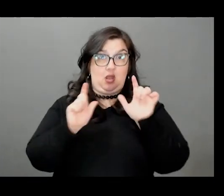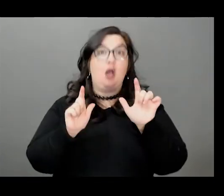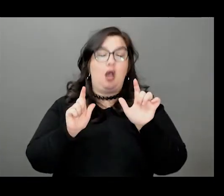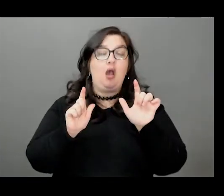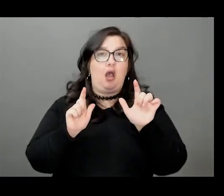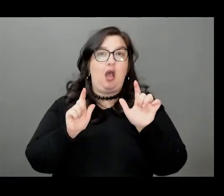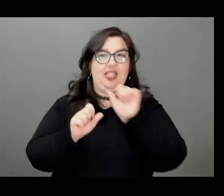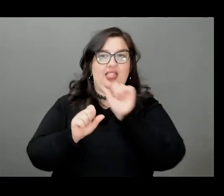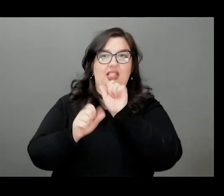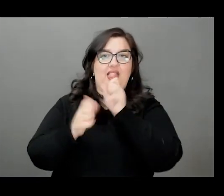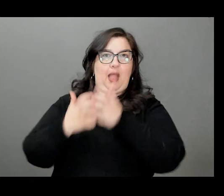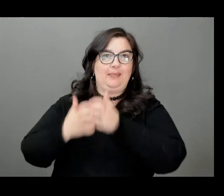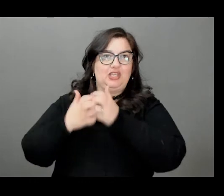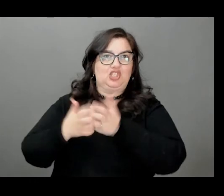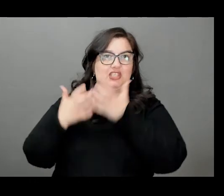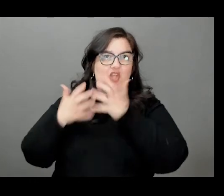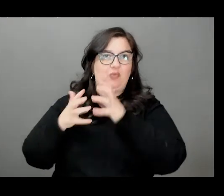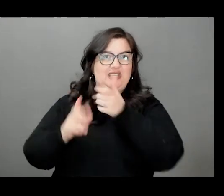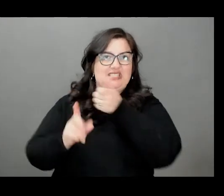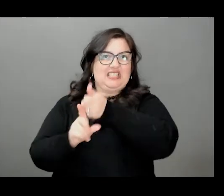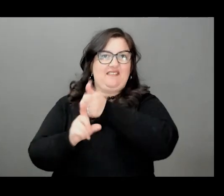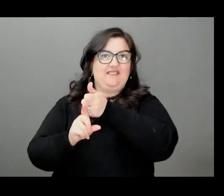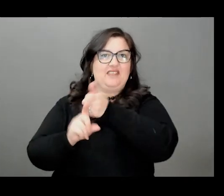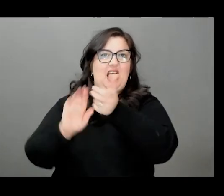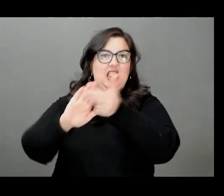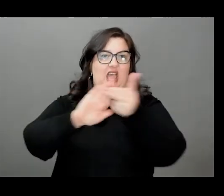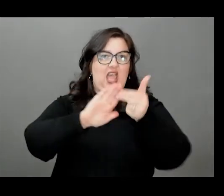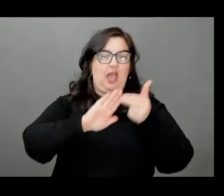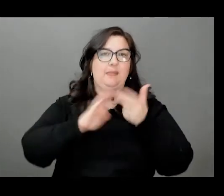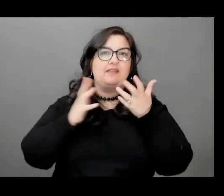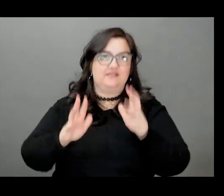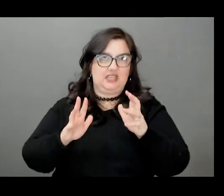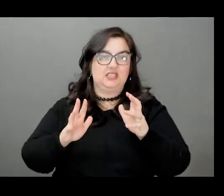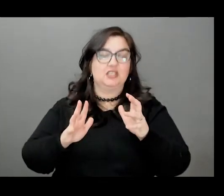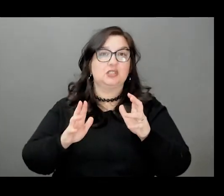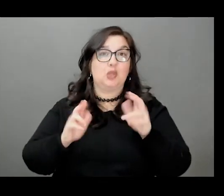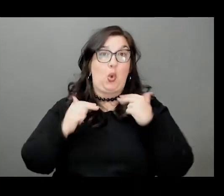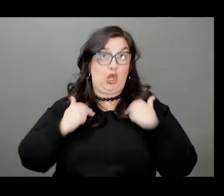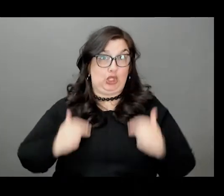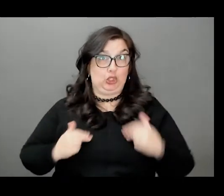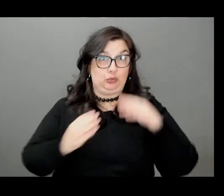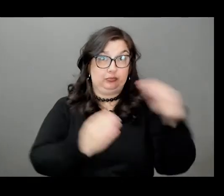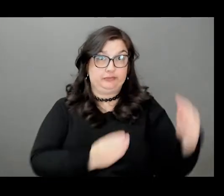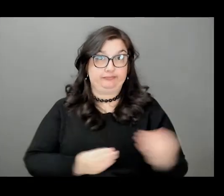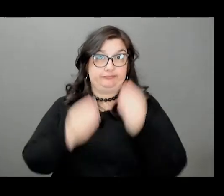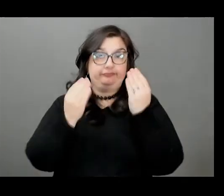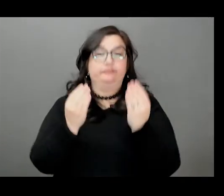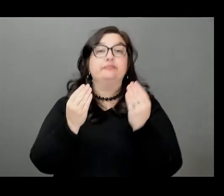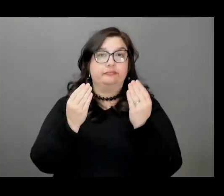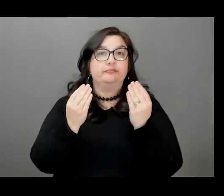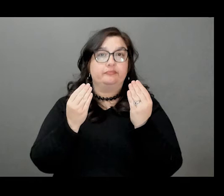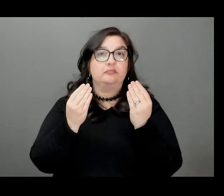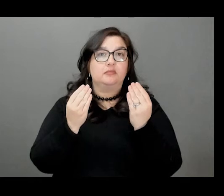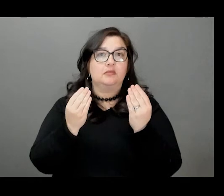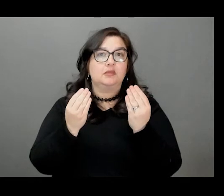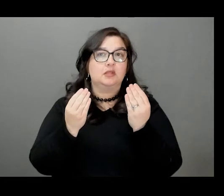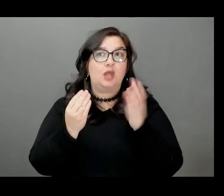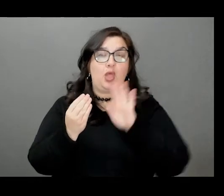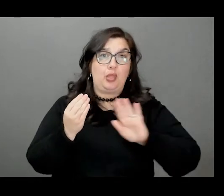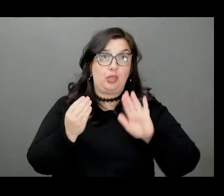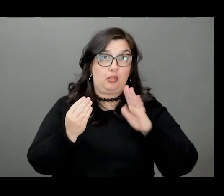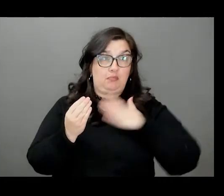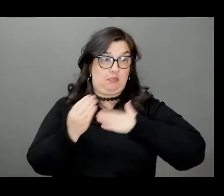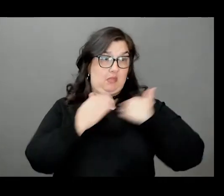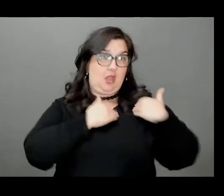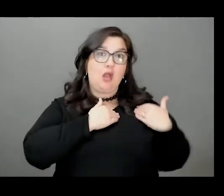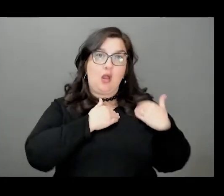is, by the time the raw data set, it has already been labeled by our machine. So by the time it comes to a human, their job is